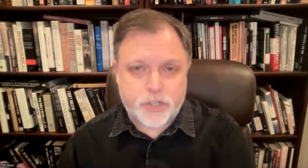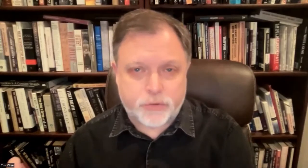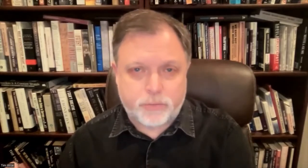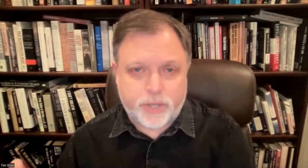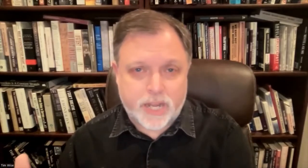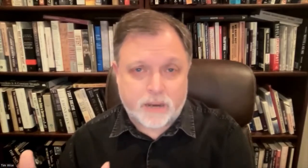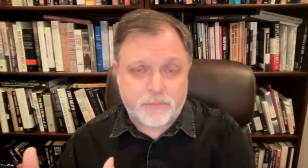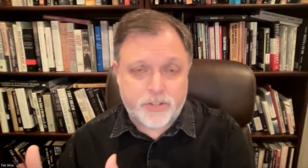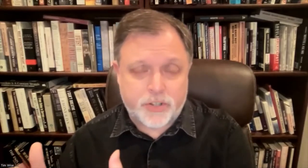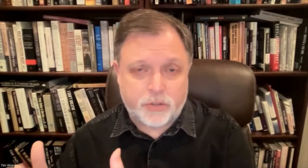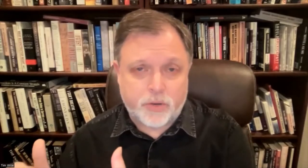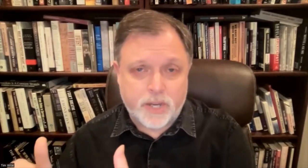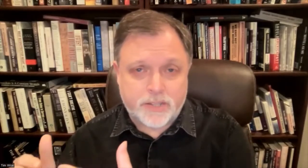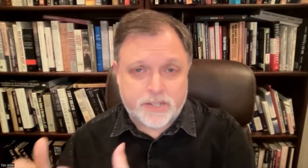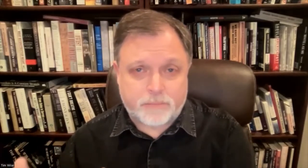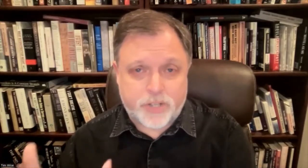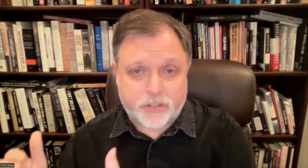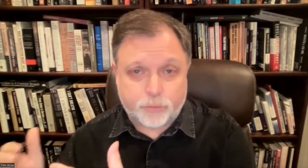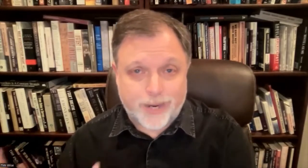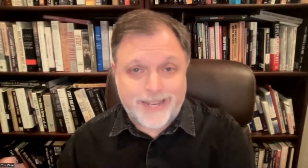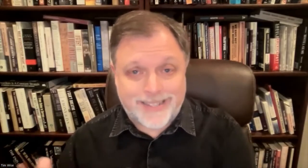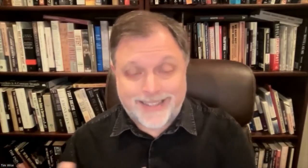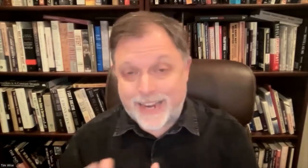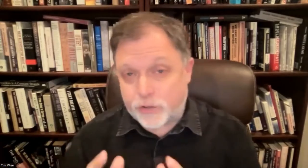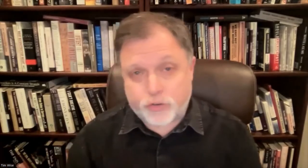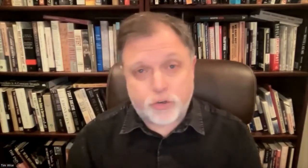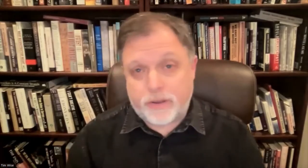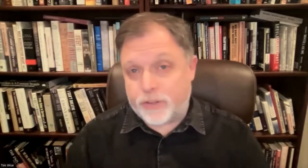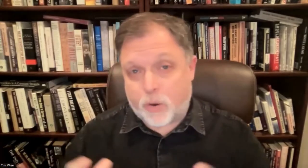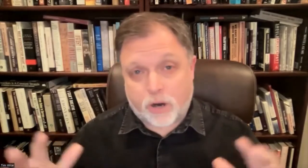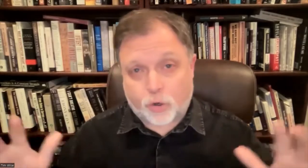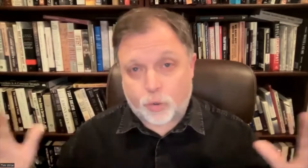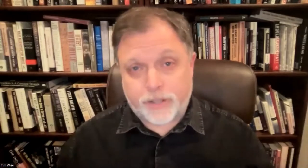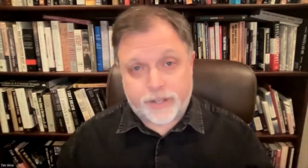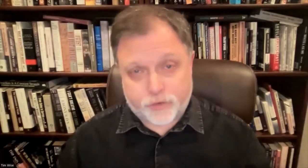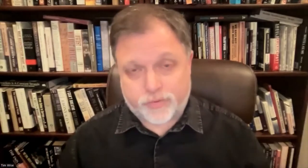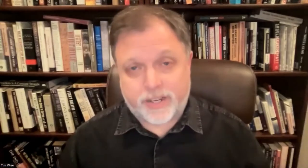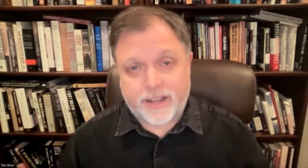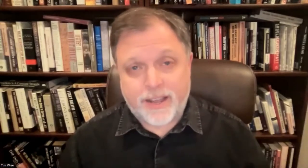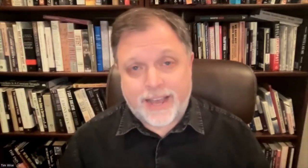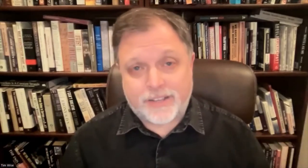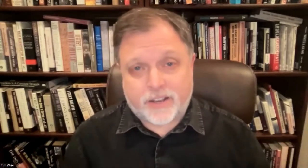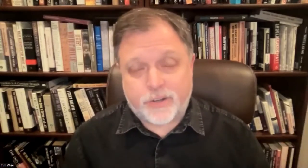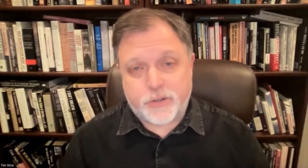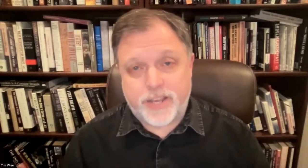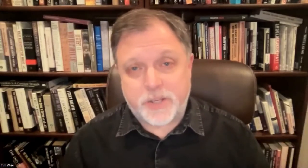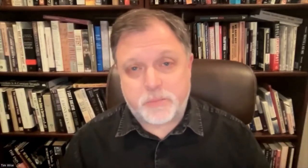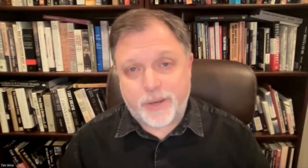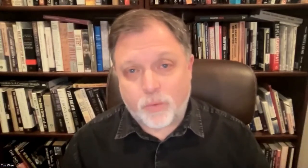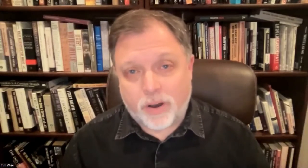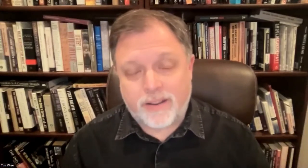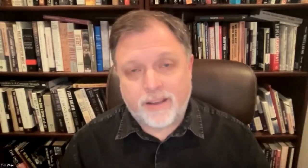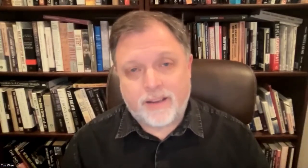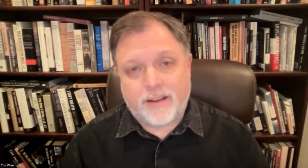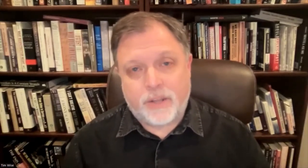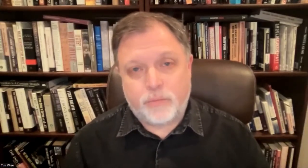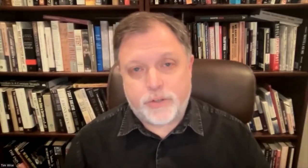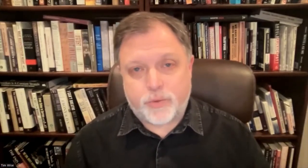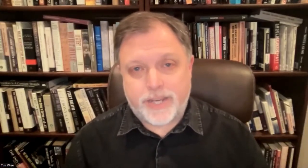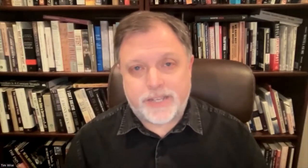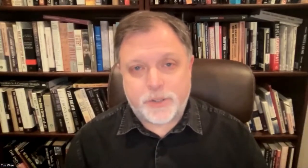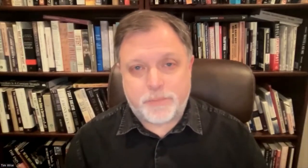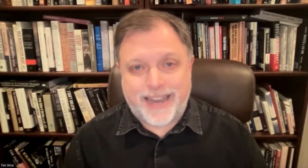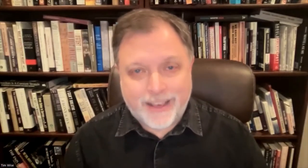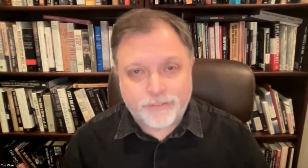our country when it comes to the subject of race. And that is true, even though our whole history as a country has been one in